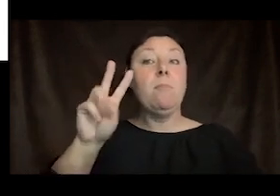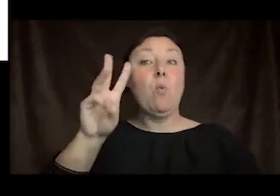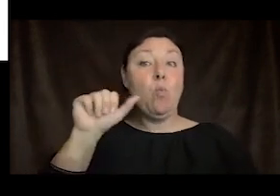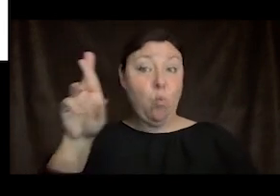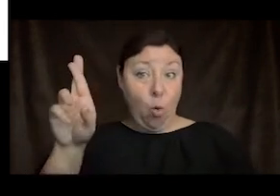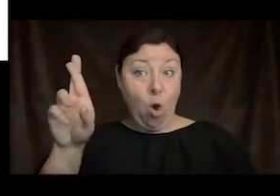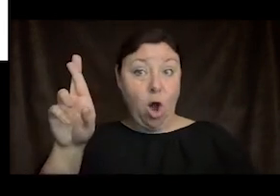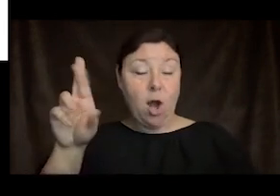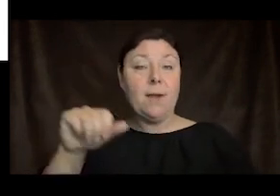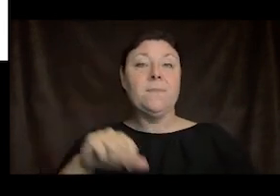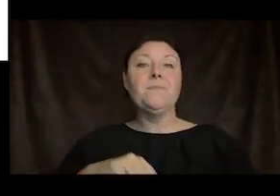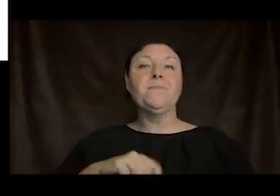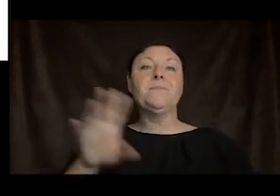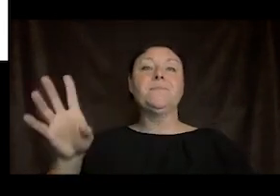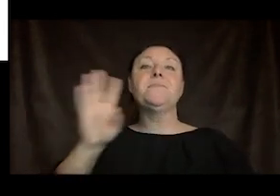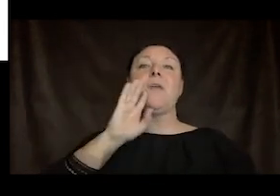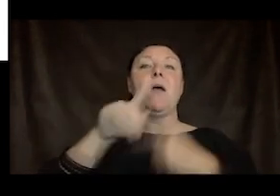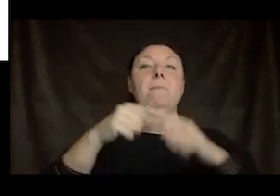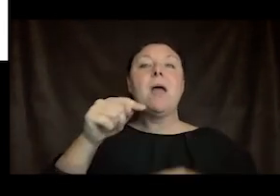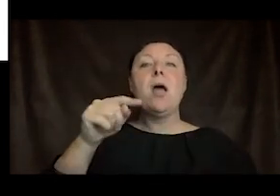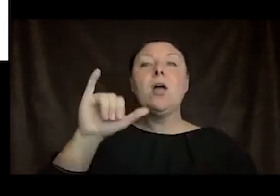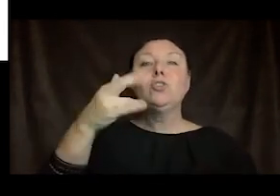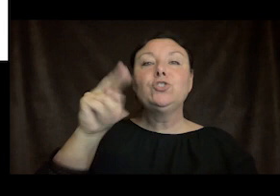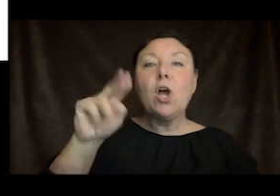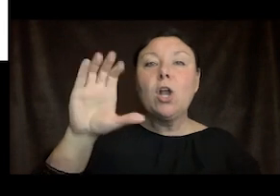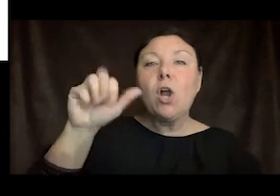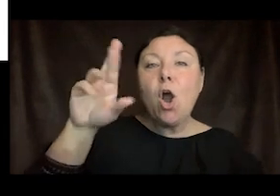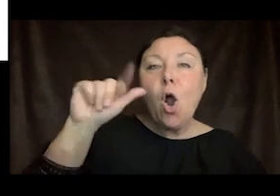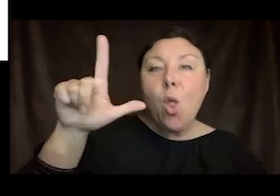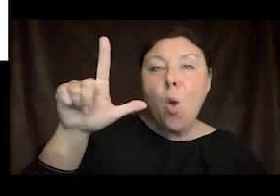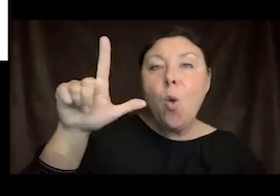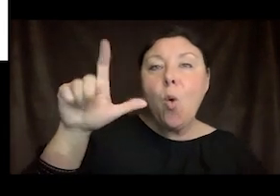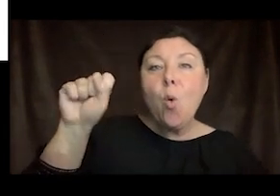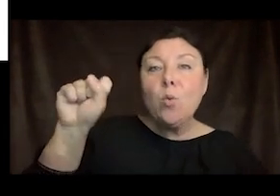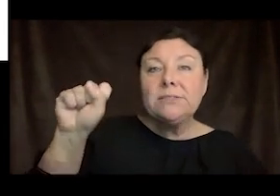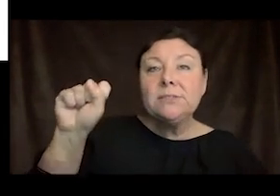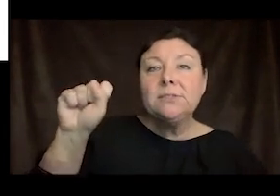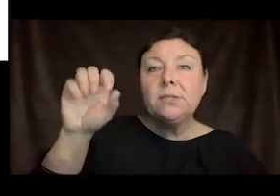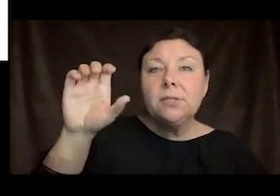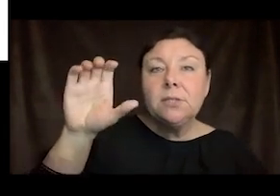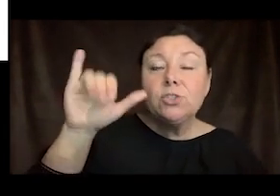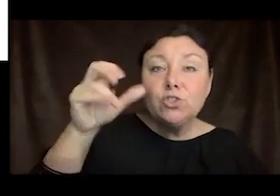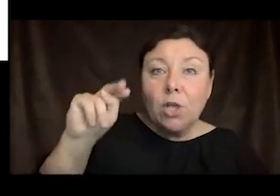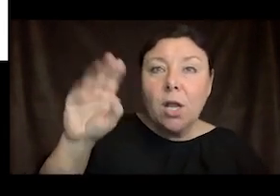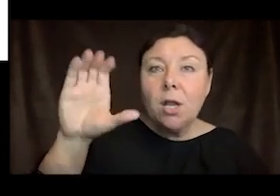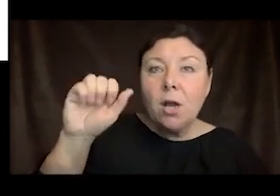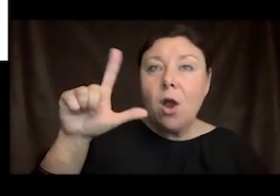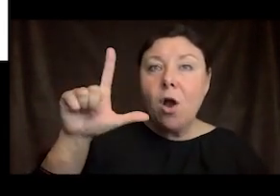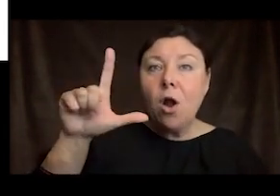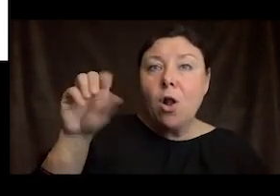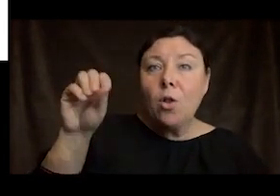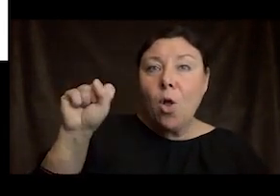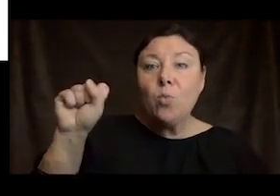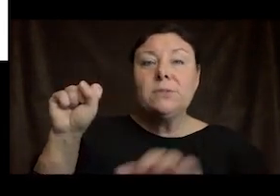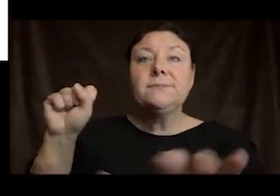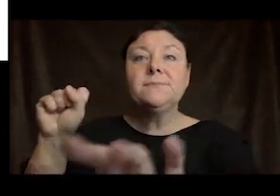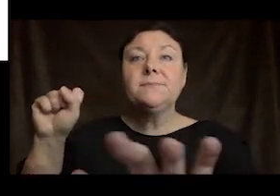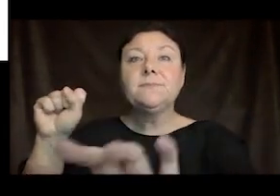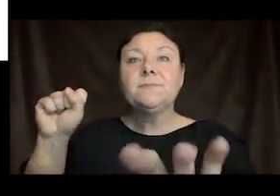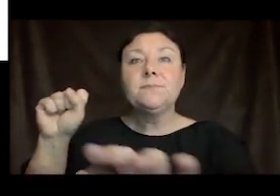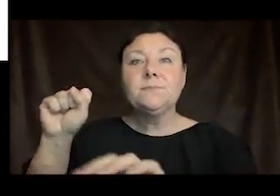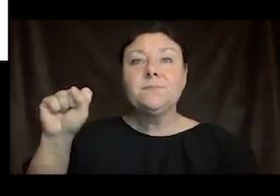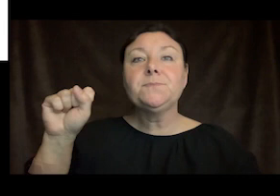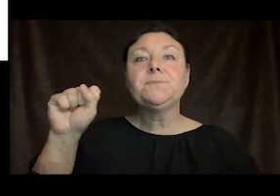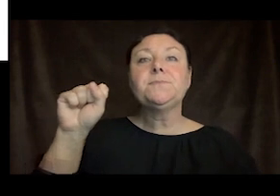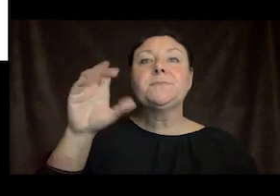John Carlos and Tommy Smith, who, once they received their Olympic medal in 1968, raised the Black Power